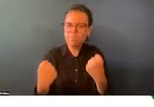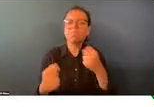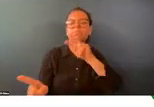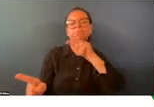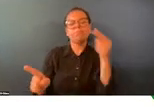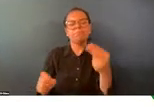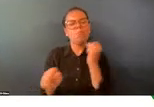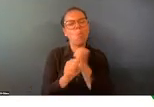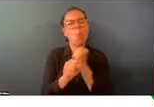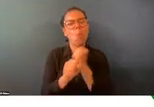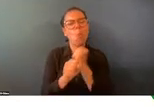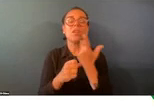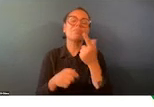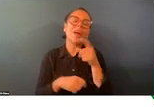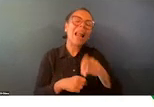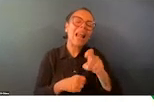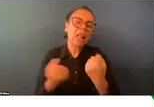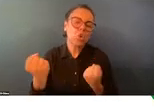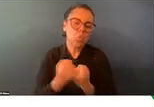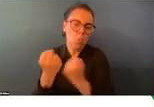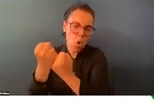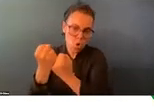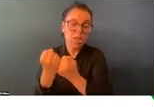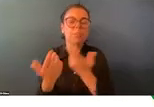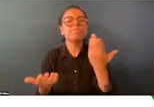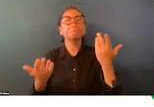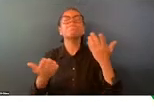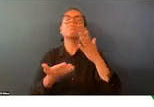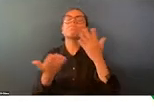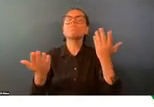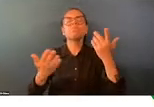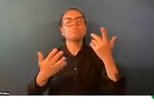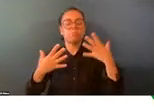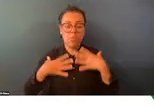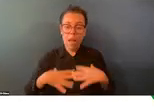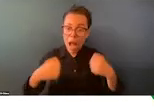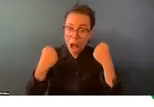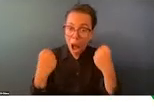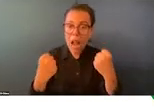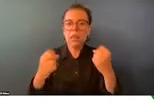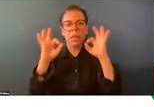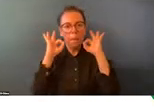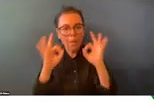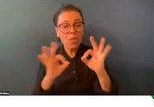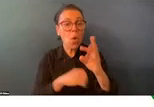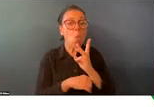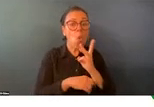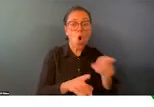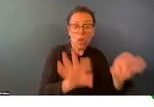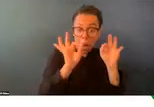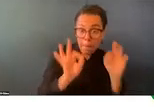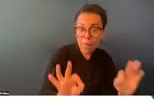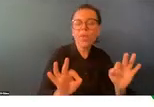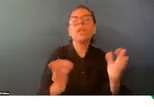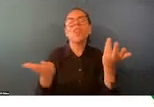work. The project ensures that women have equal access to safe sanitation and hygiene services, and that their voices